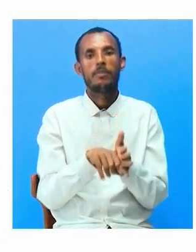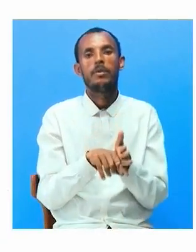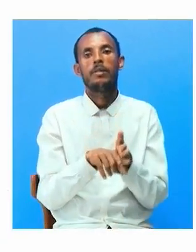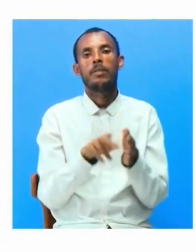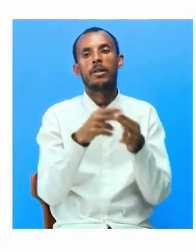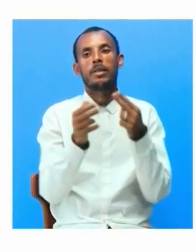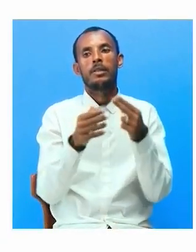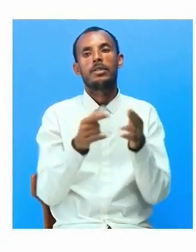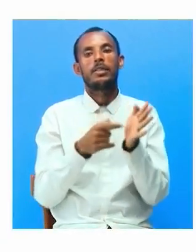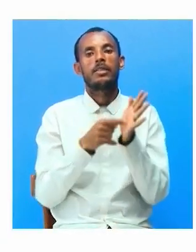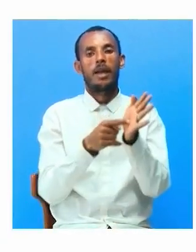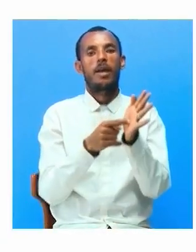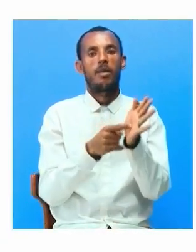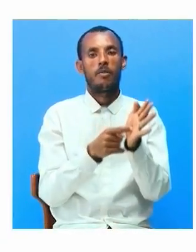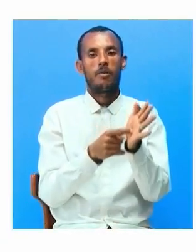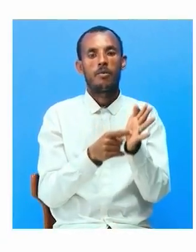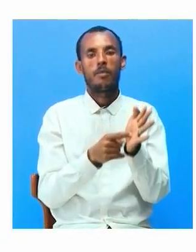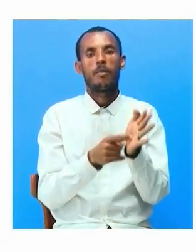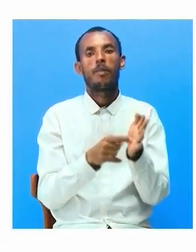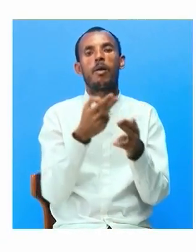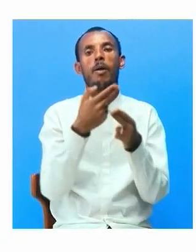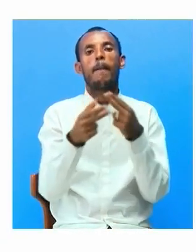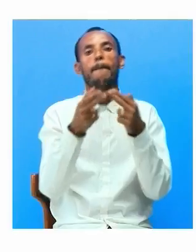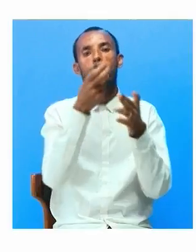then the sign of product